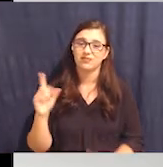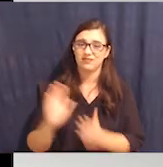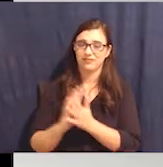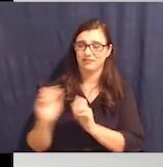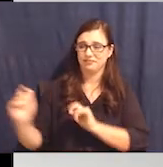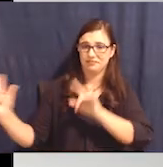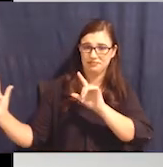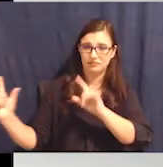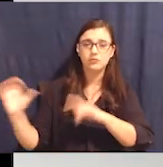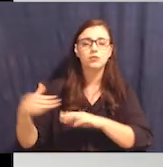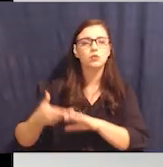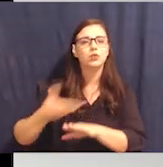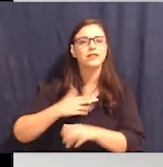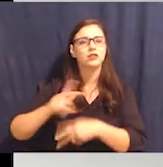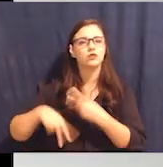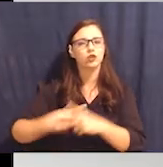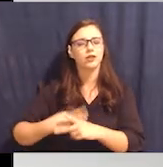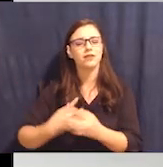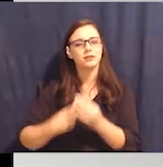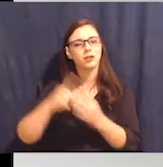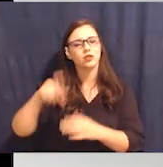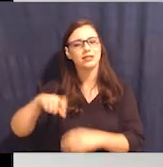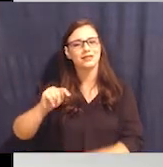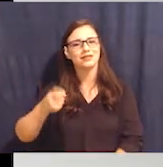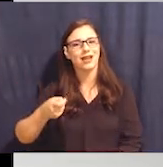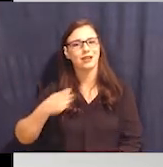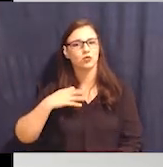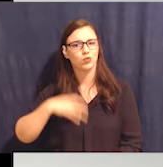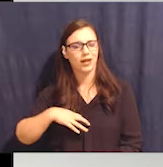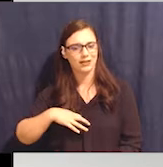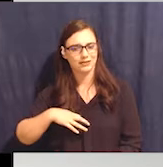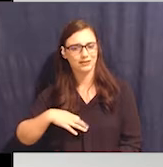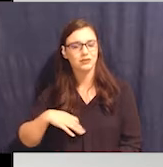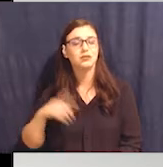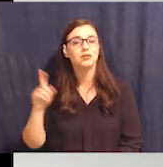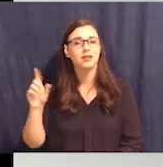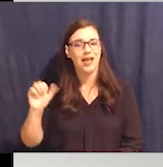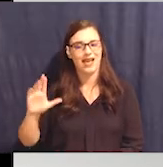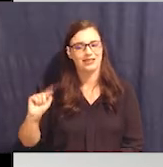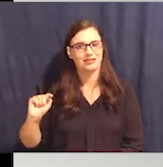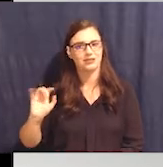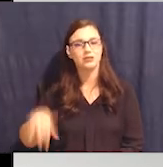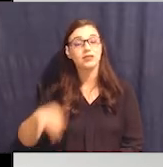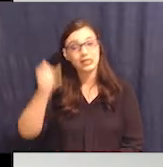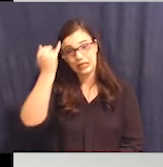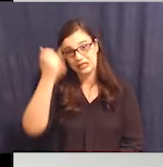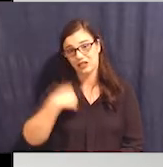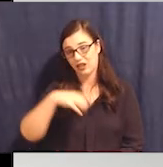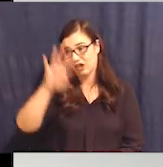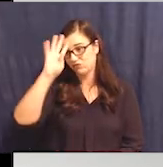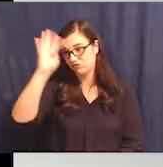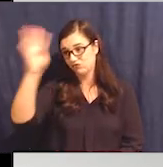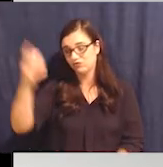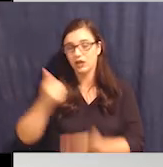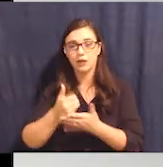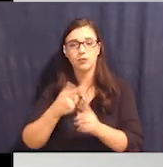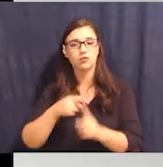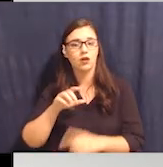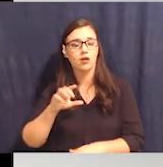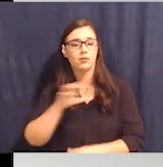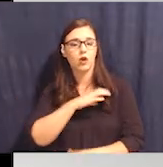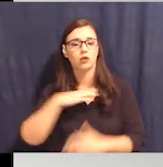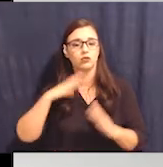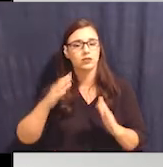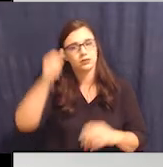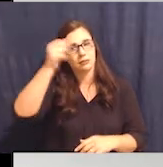This is the previous version of the Special Needs Tax Credit Act. It's an idea I came up with and was assisted